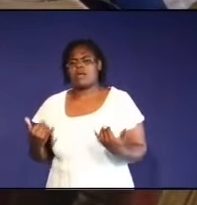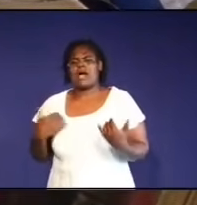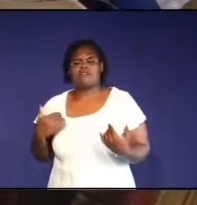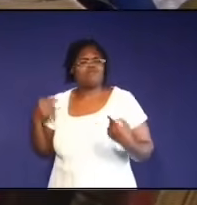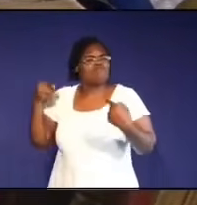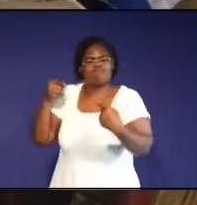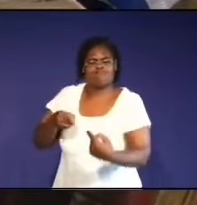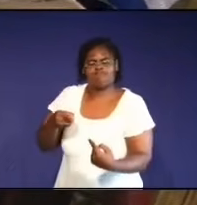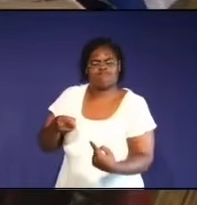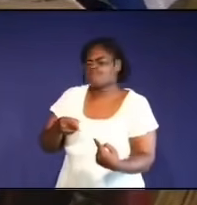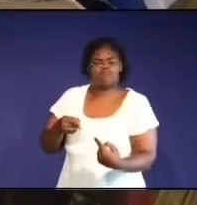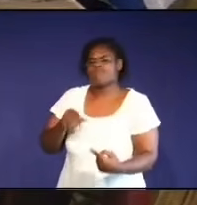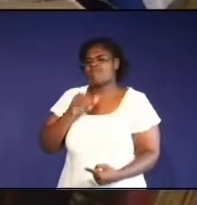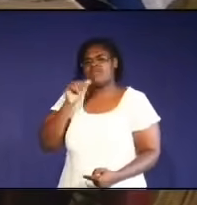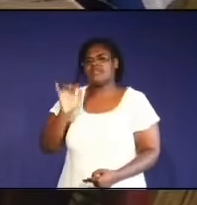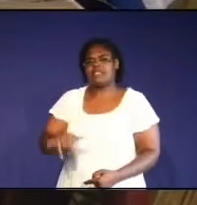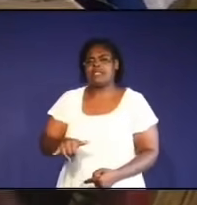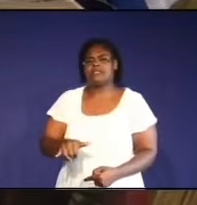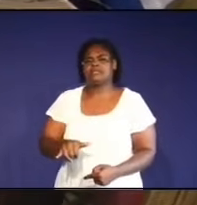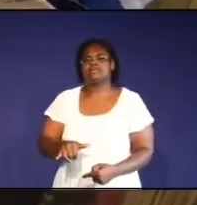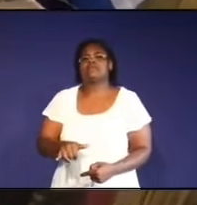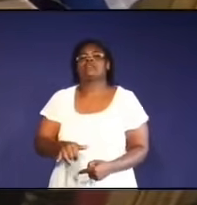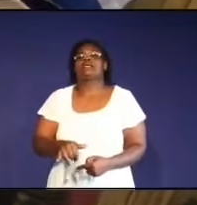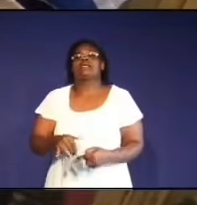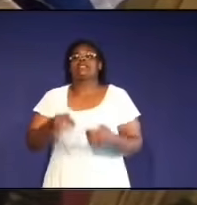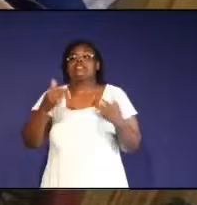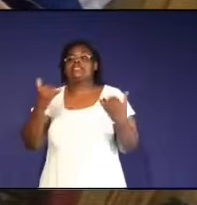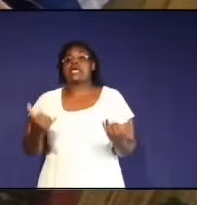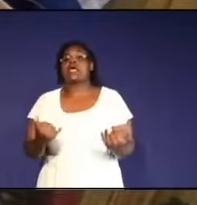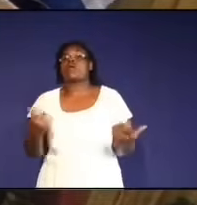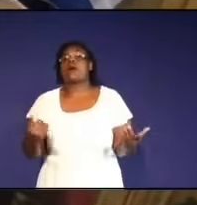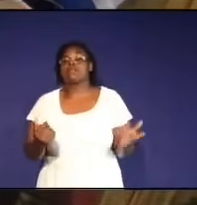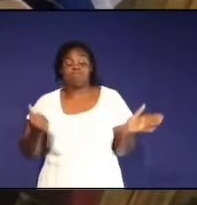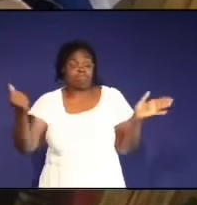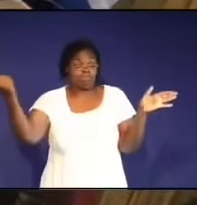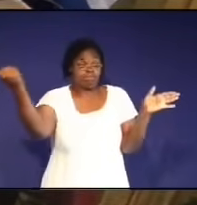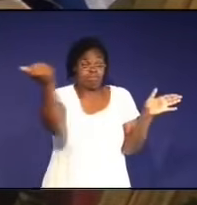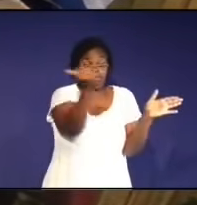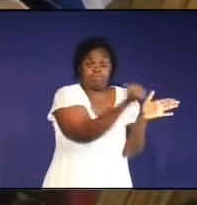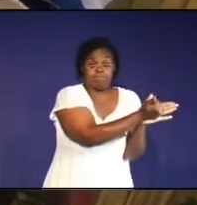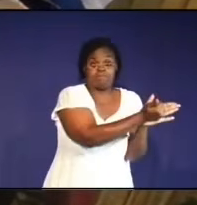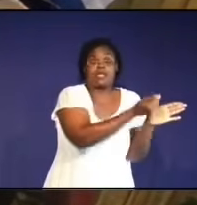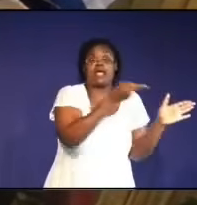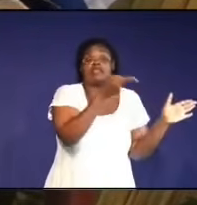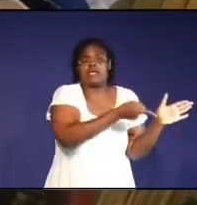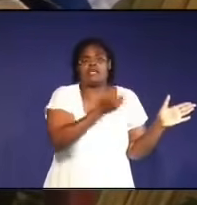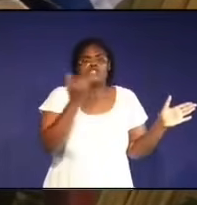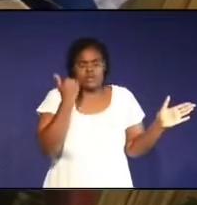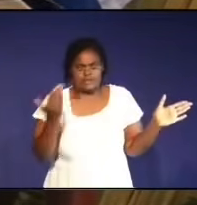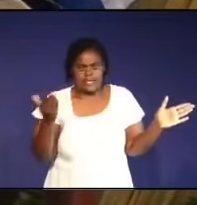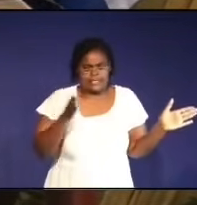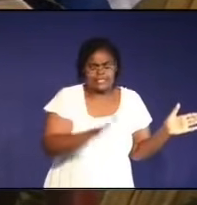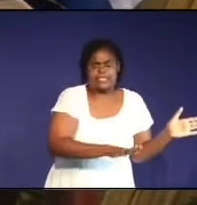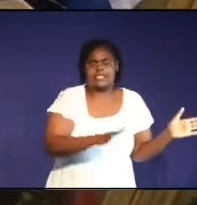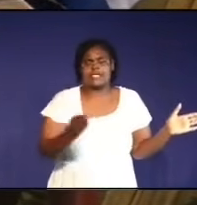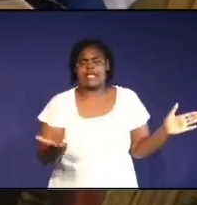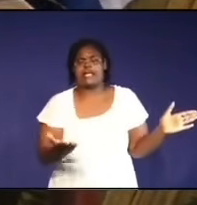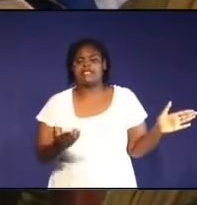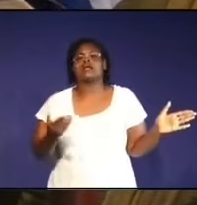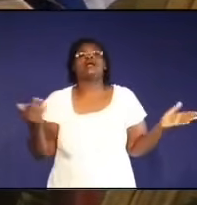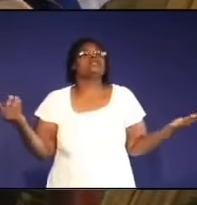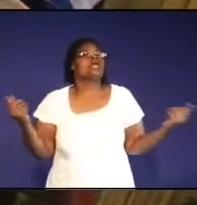them. So even if they die, they're going to die in Jesus. I'm going to seal